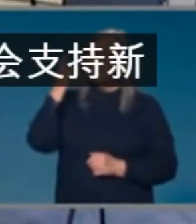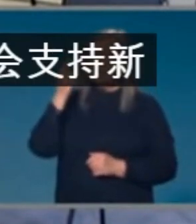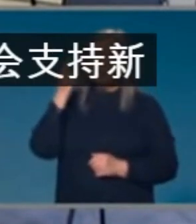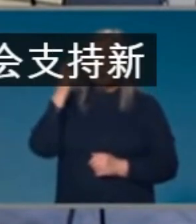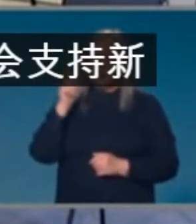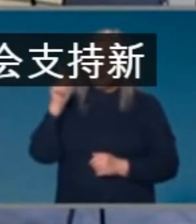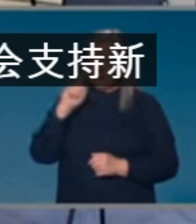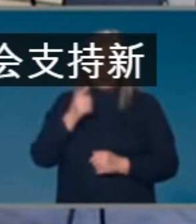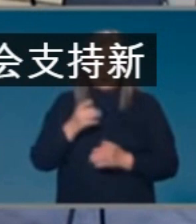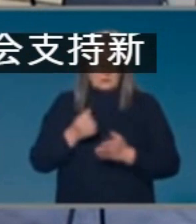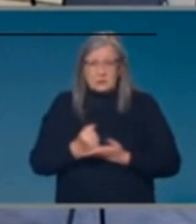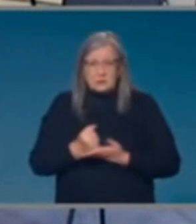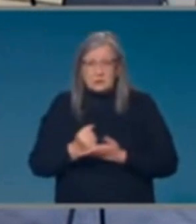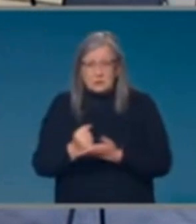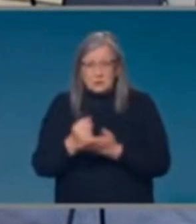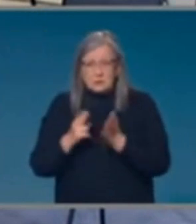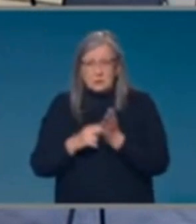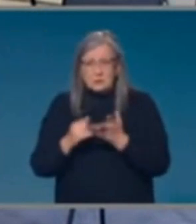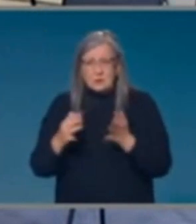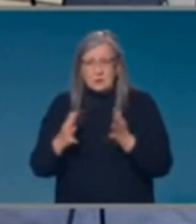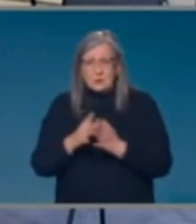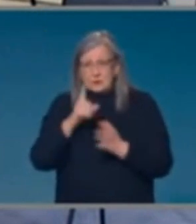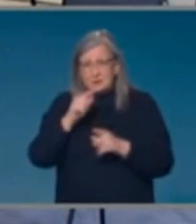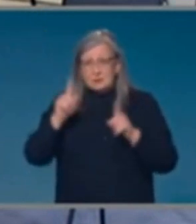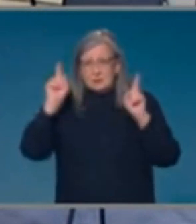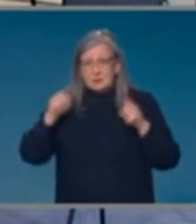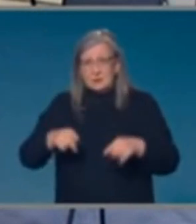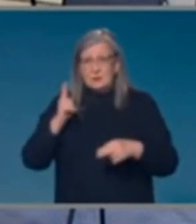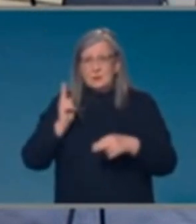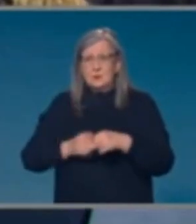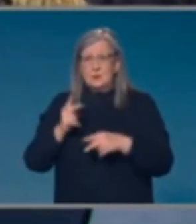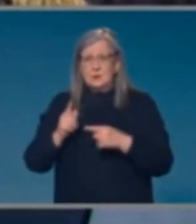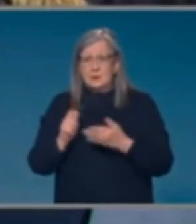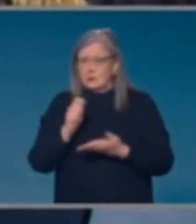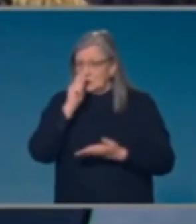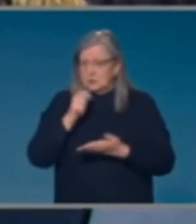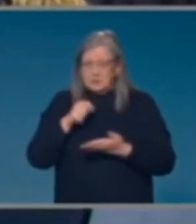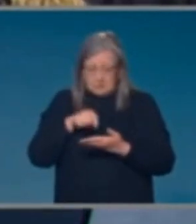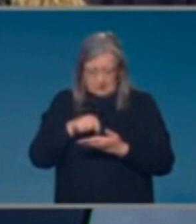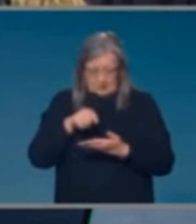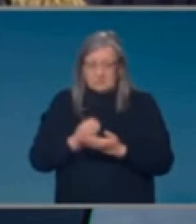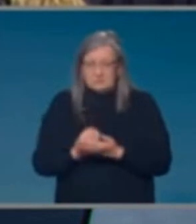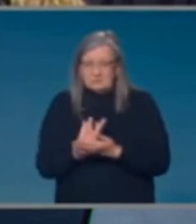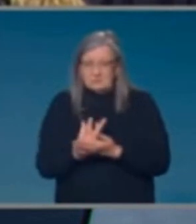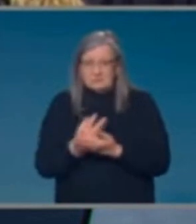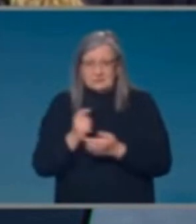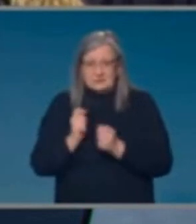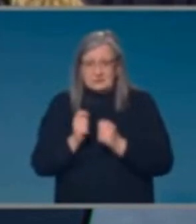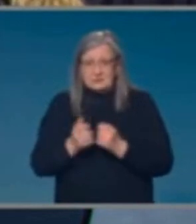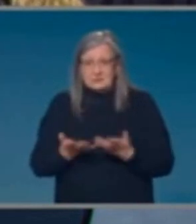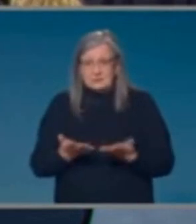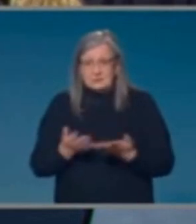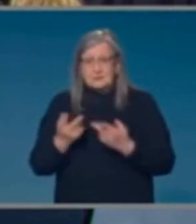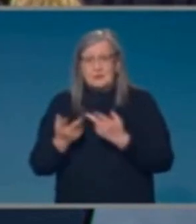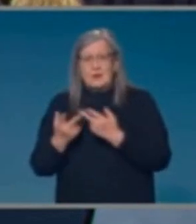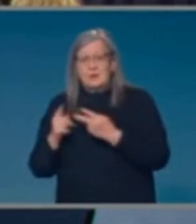Wales introducing rapid antigen testing for school students. And on a completely different issue, if the Nationals can't agree to a net